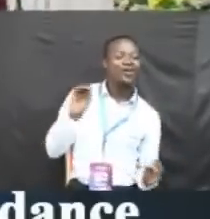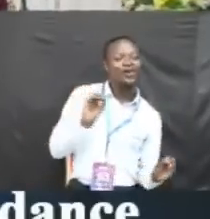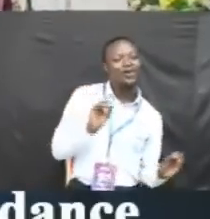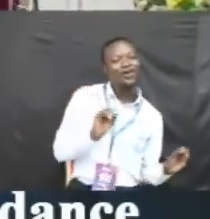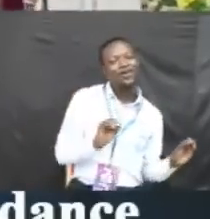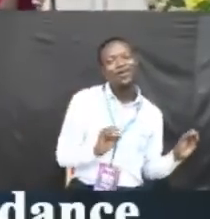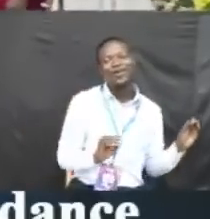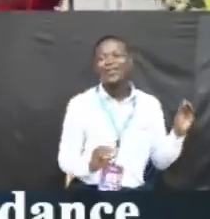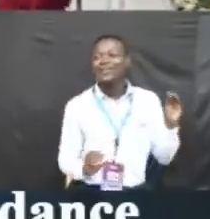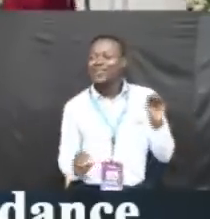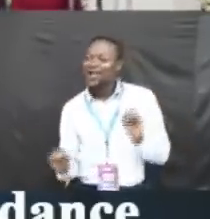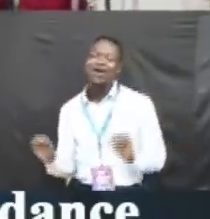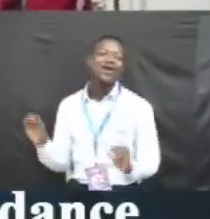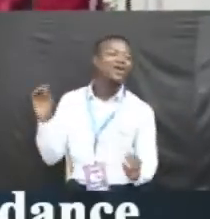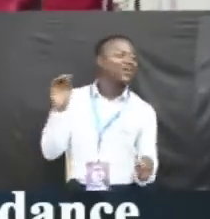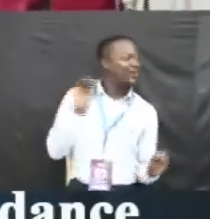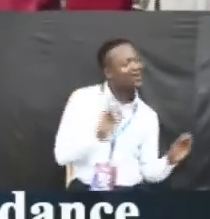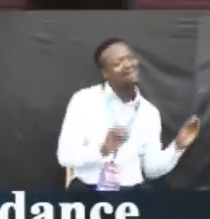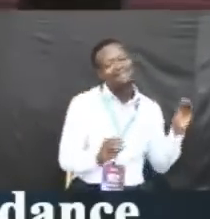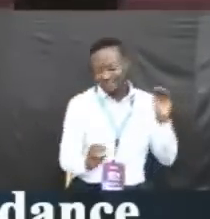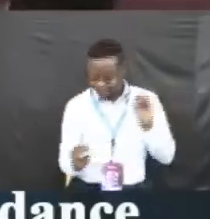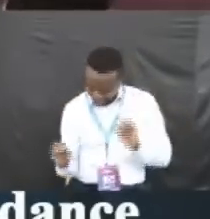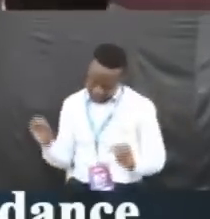It is the glorious cry.